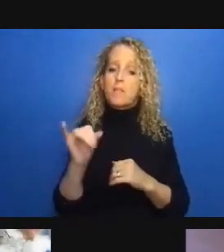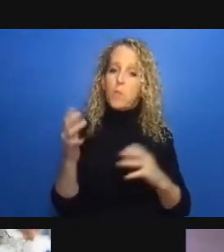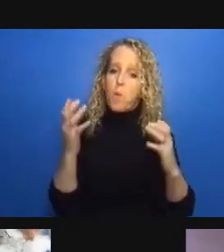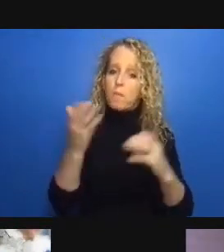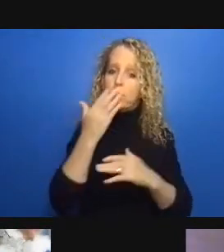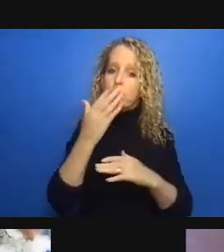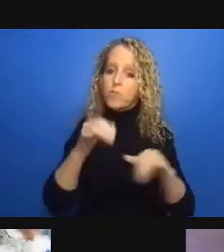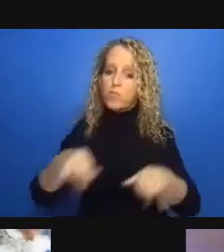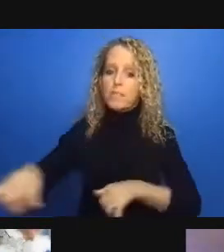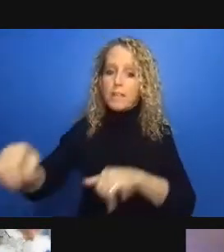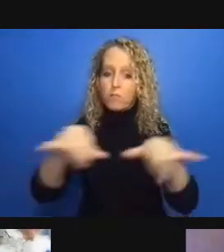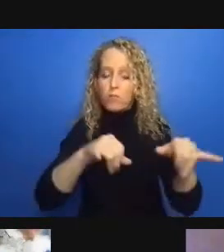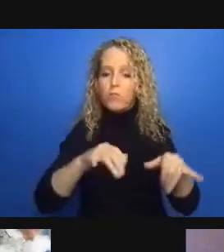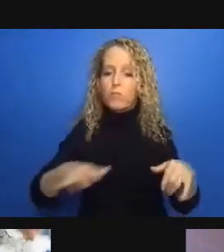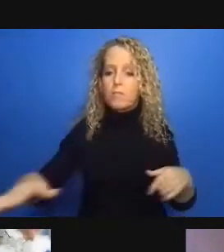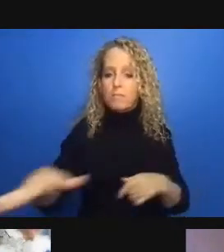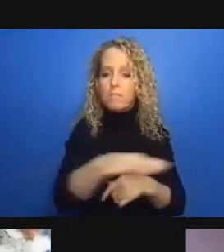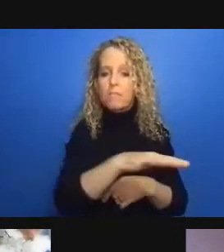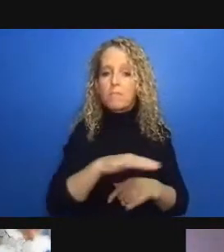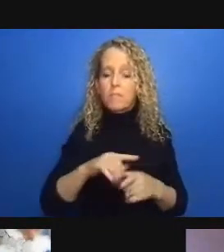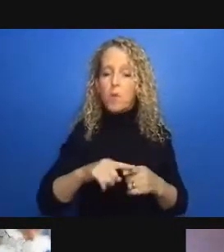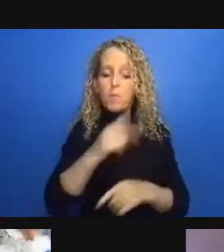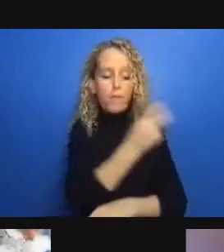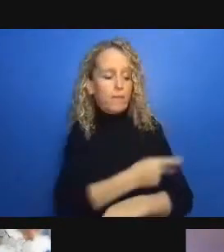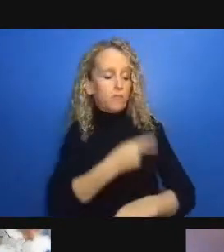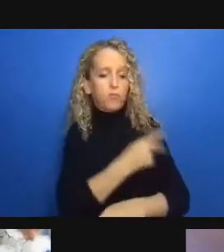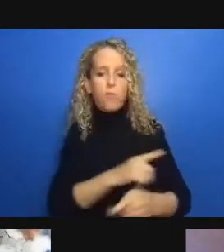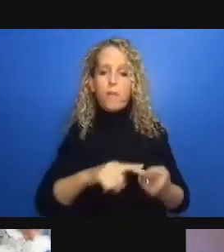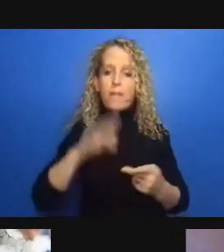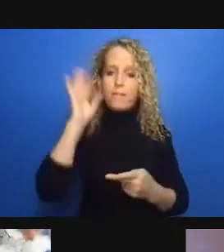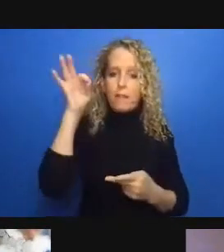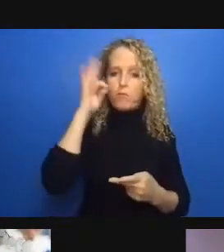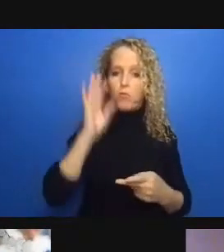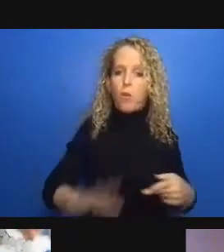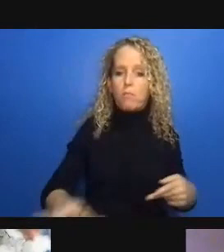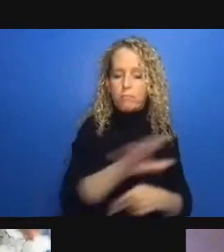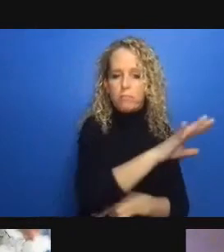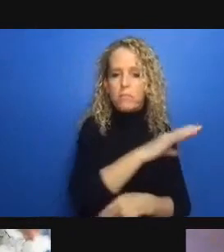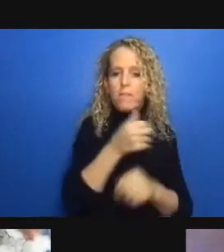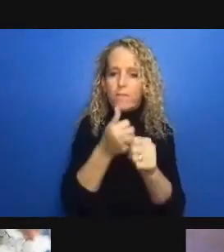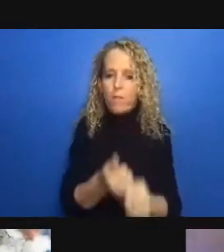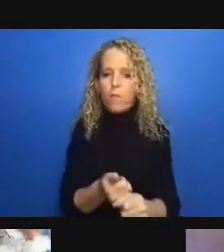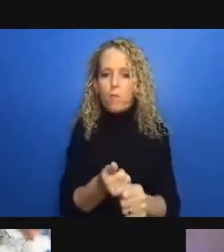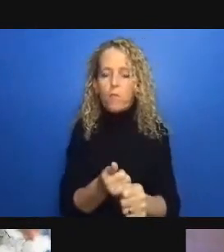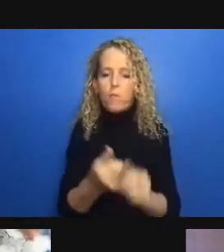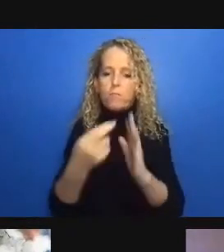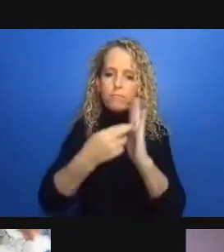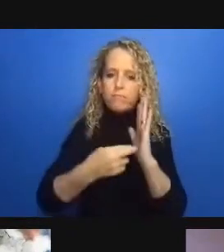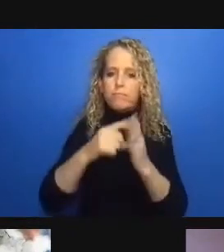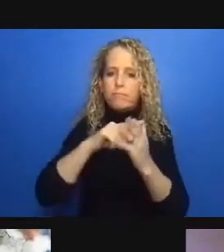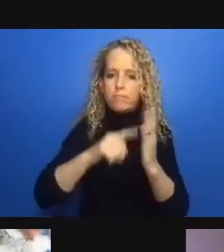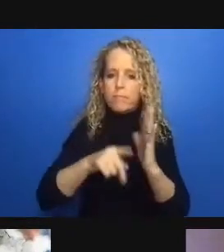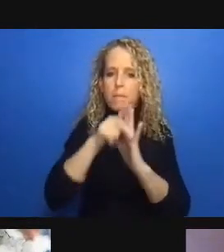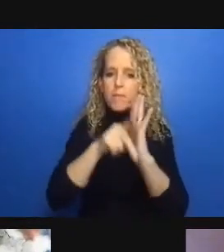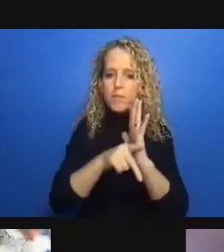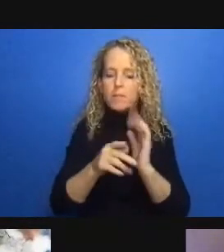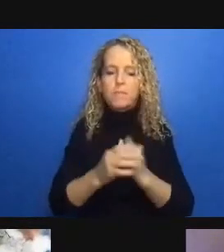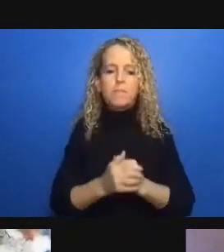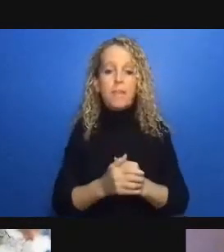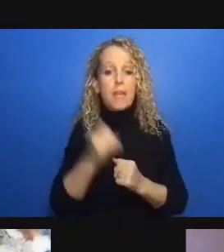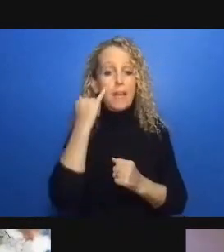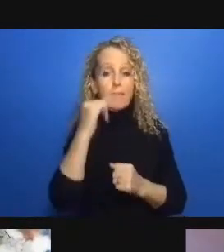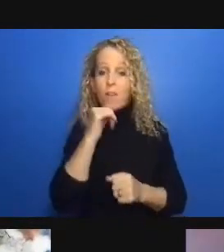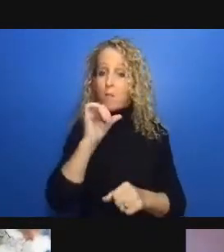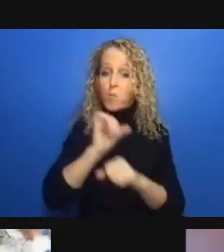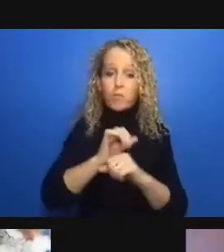provincial boundaries and, you know, even federal if we decide that that's what we want to do. But without us all working together, you have individuals